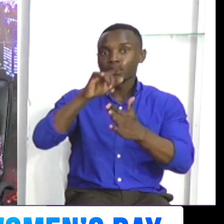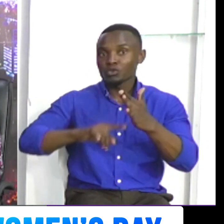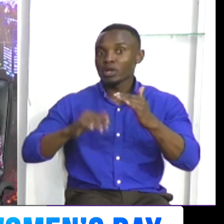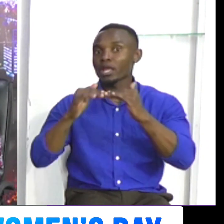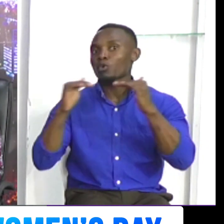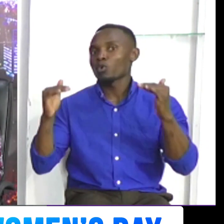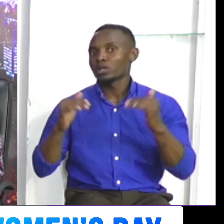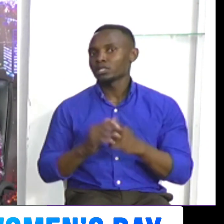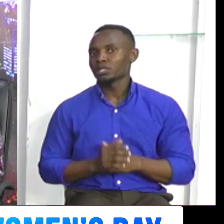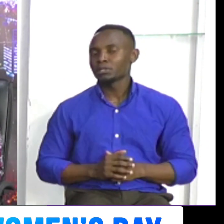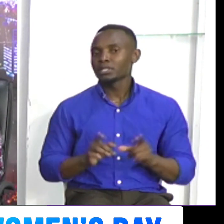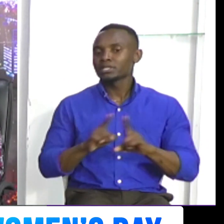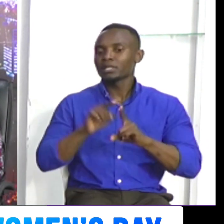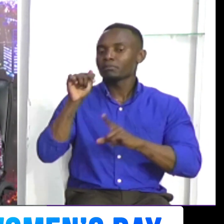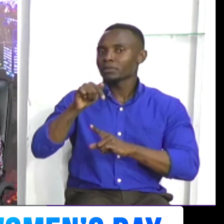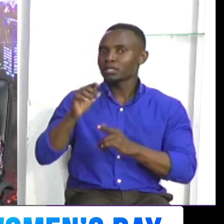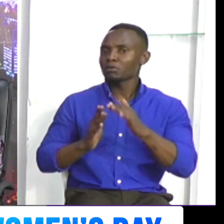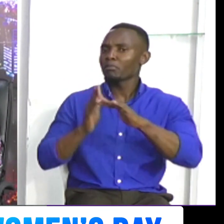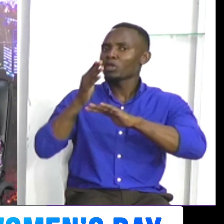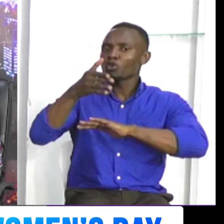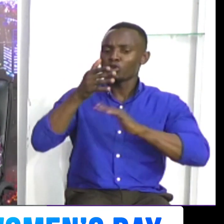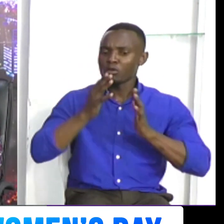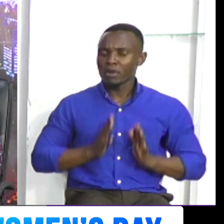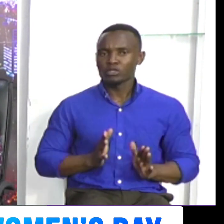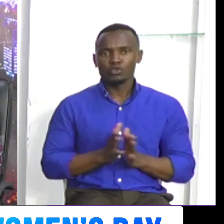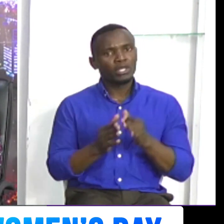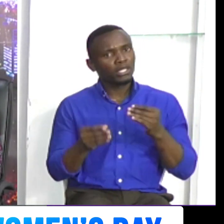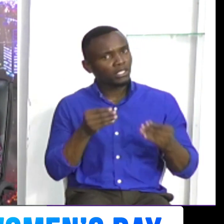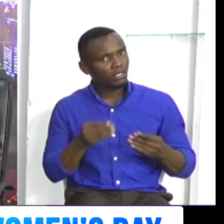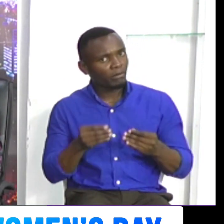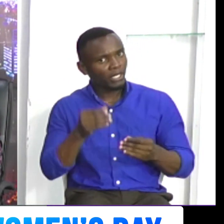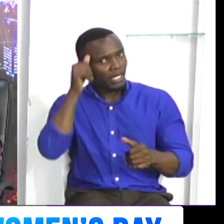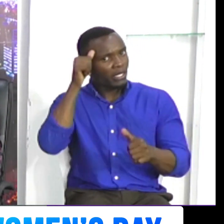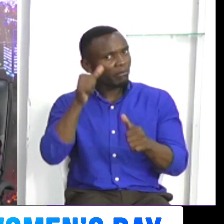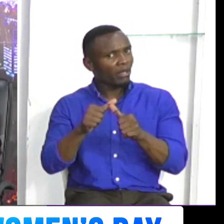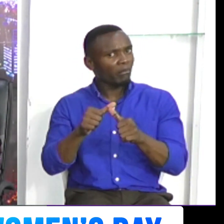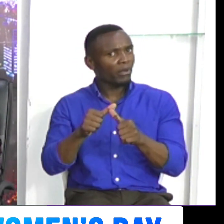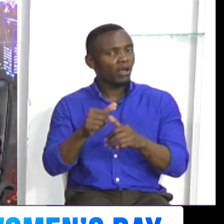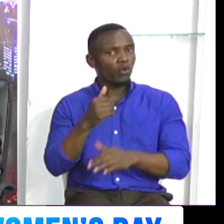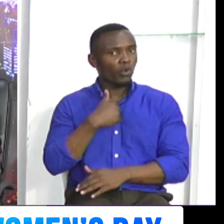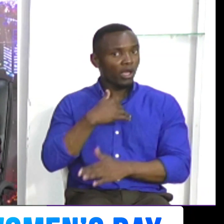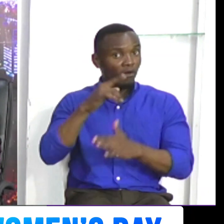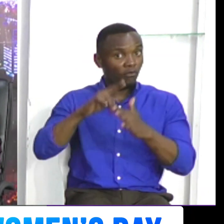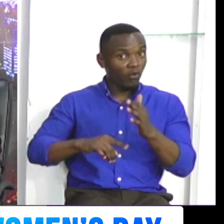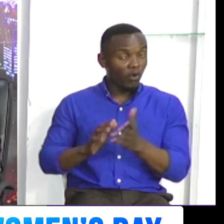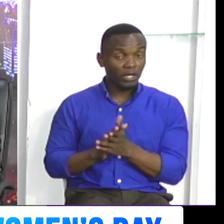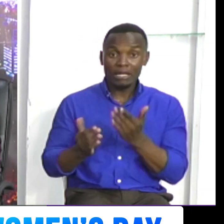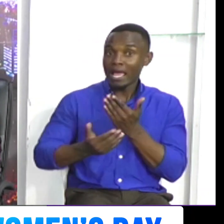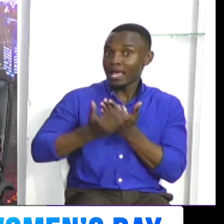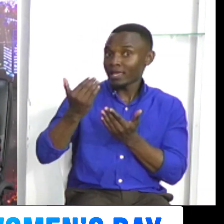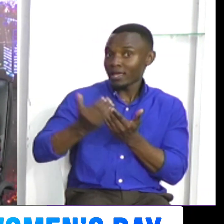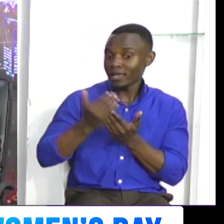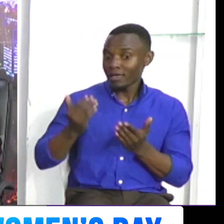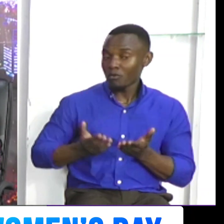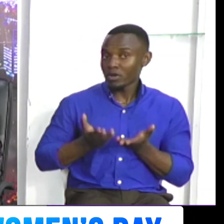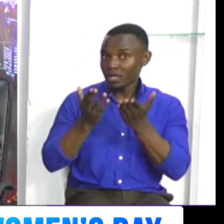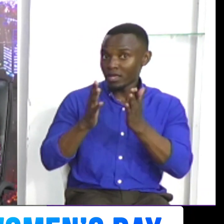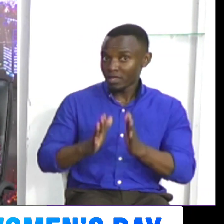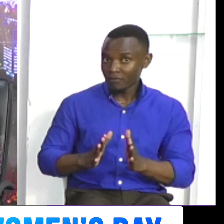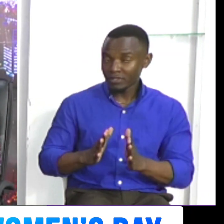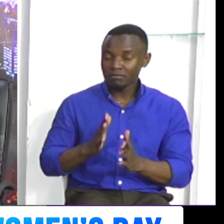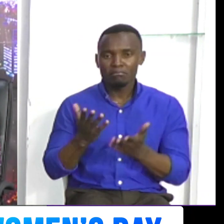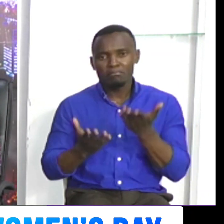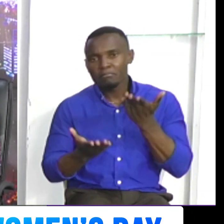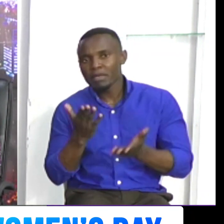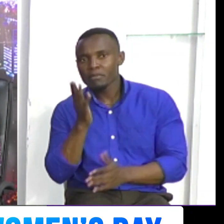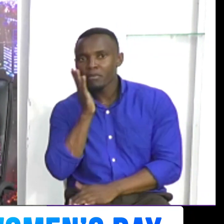And it goes beyond even persons with disability. We remember we even have caregivers, mothers who are caregivers to children with disability. True. Someone